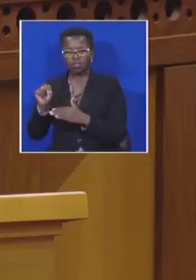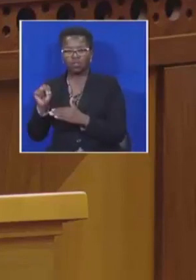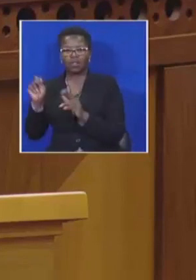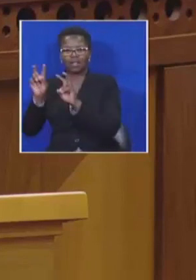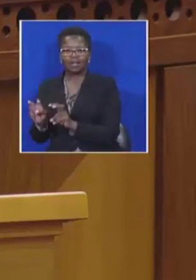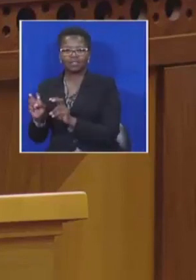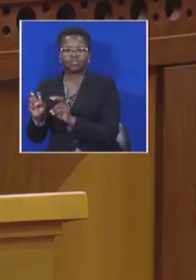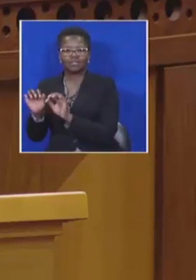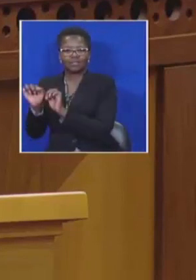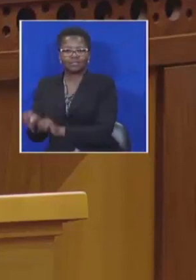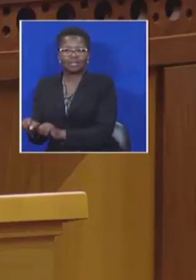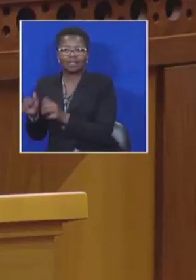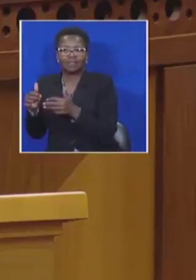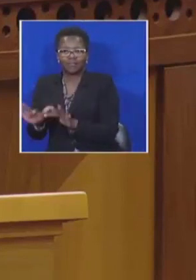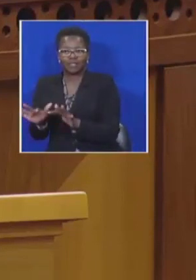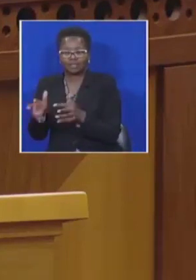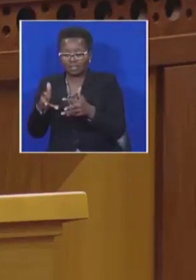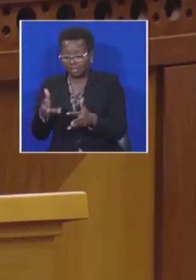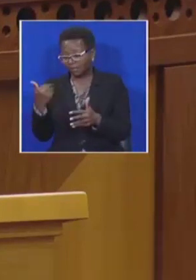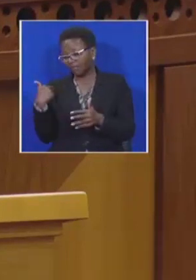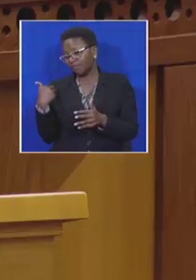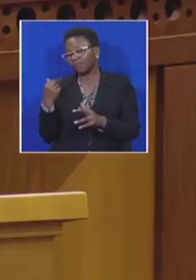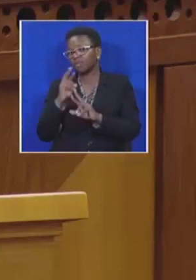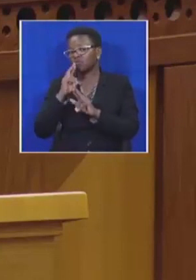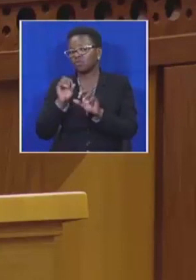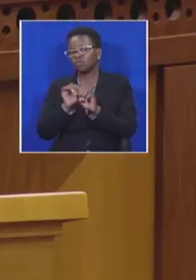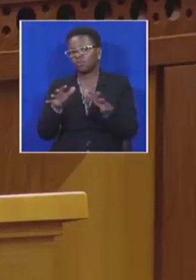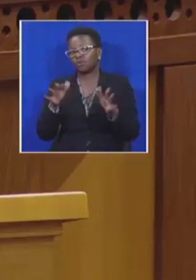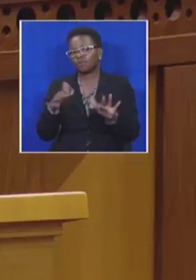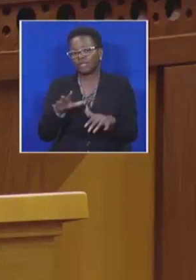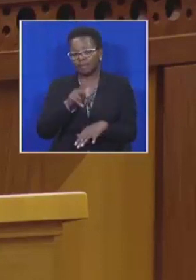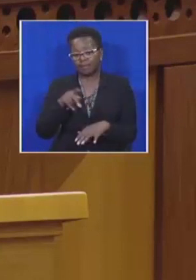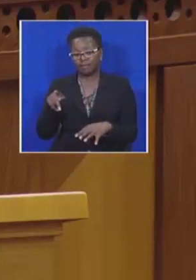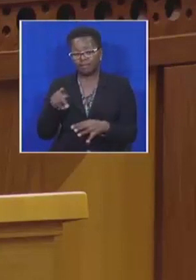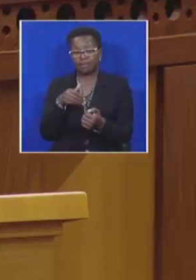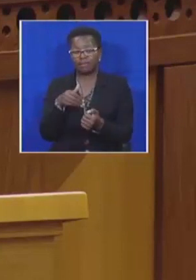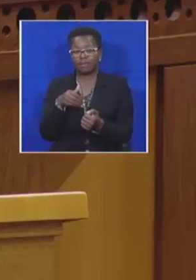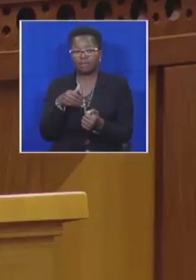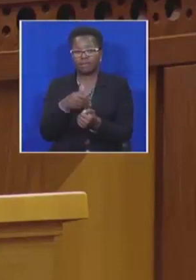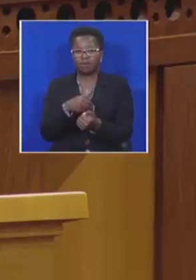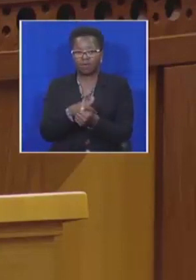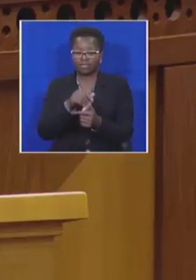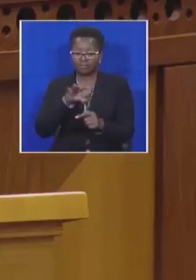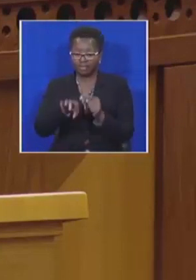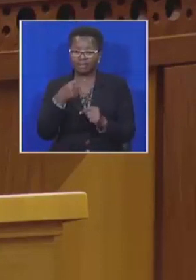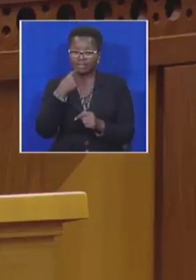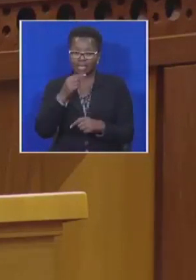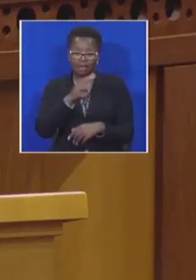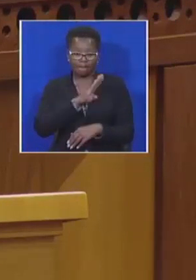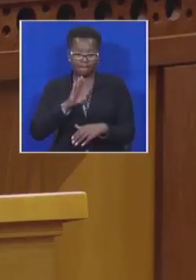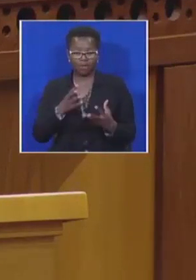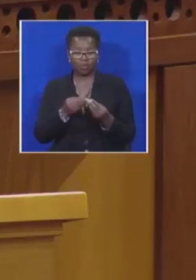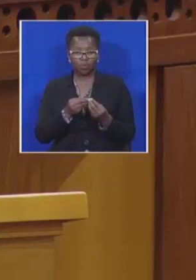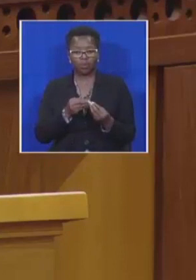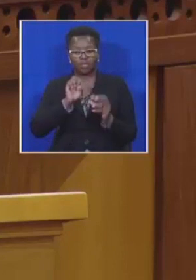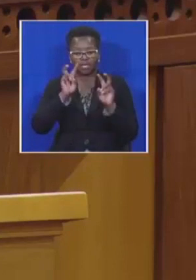The evidence on the recently released report by the Public Protector on the state of capture shows that the board at ESCOM are